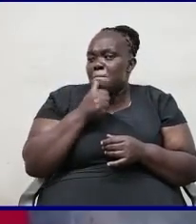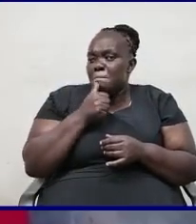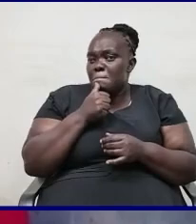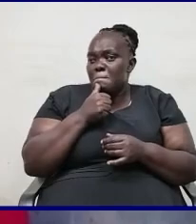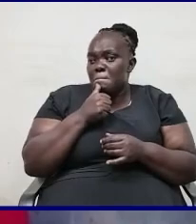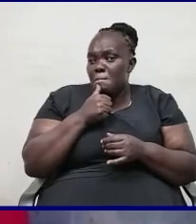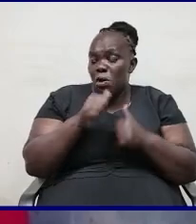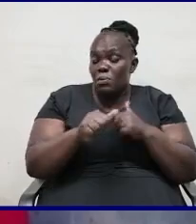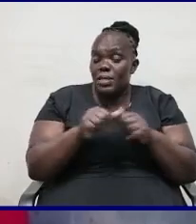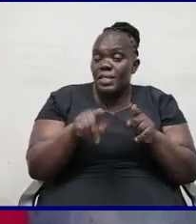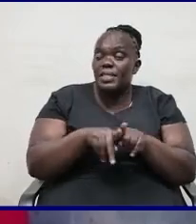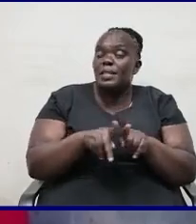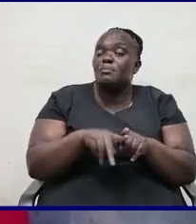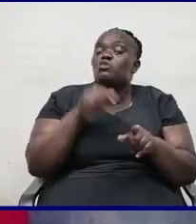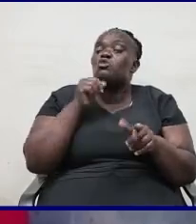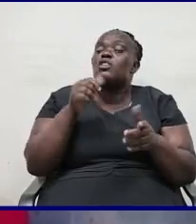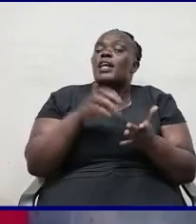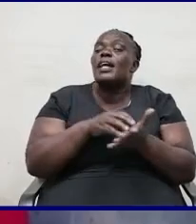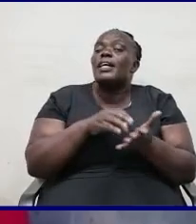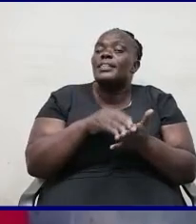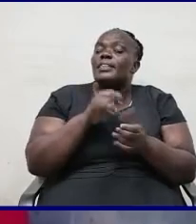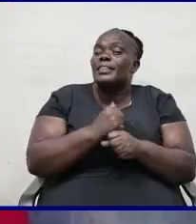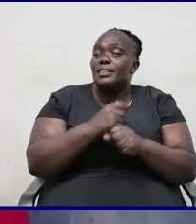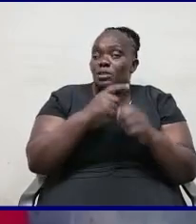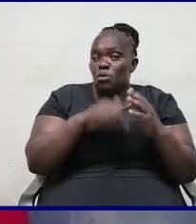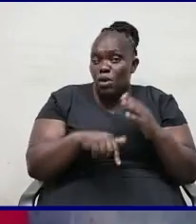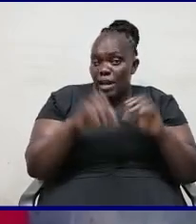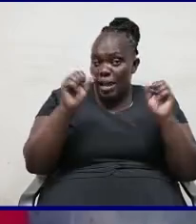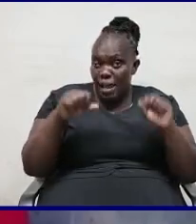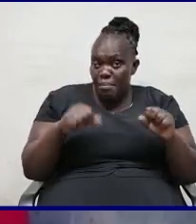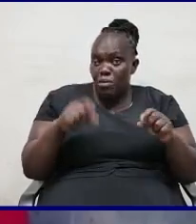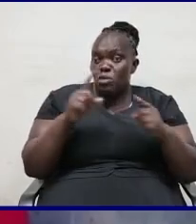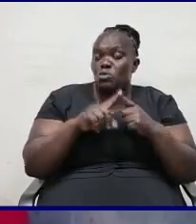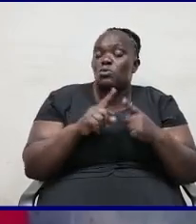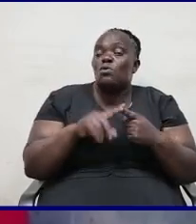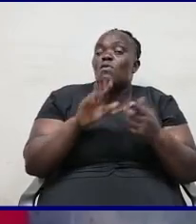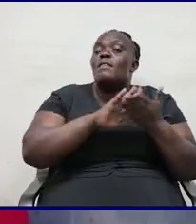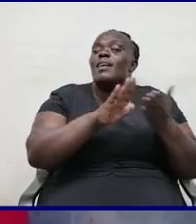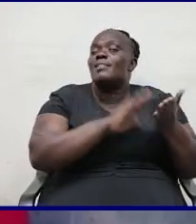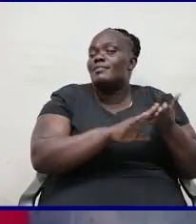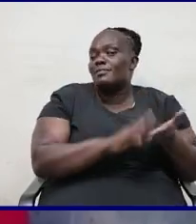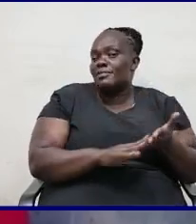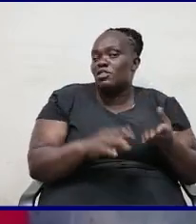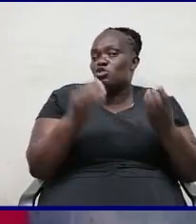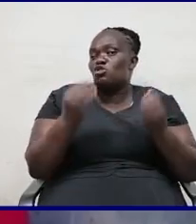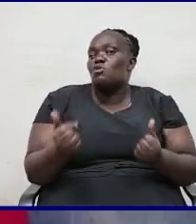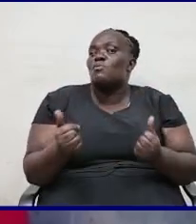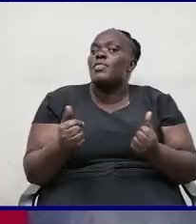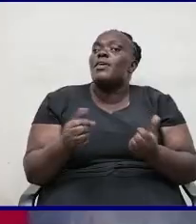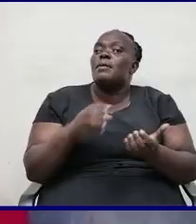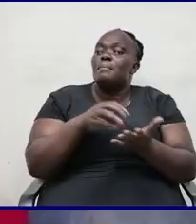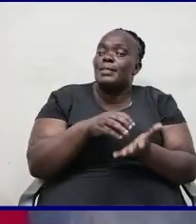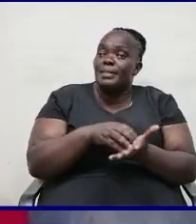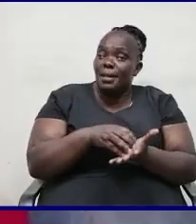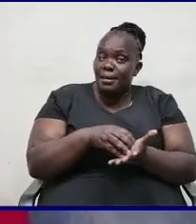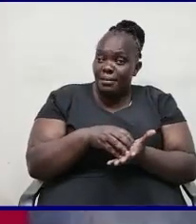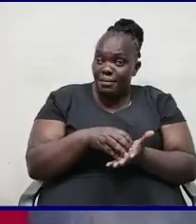it, which was actually not the case. But what we did, we were able to very quickly address the matter